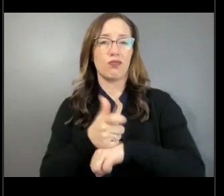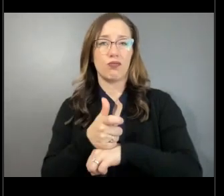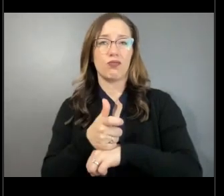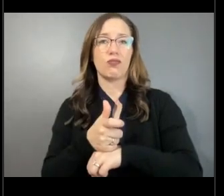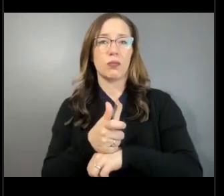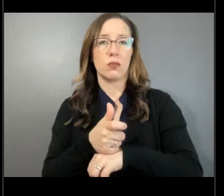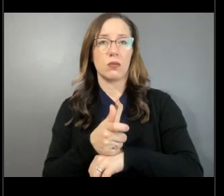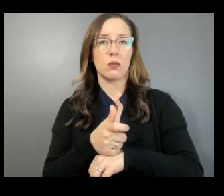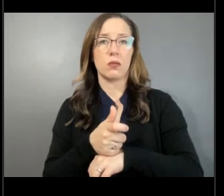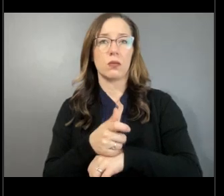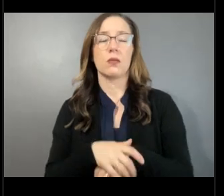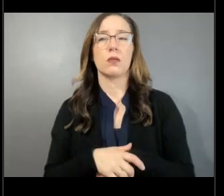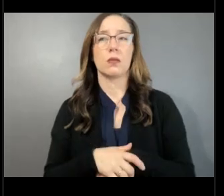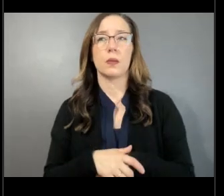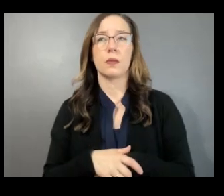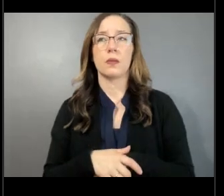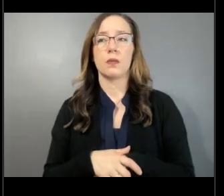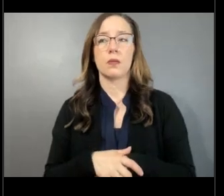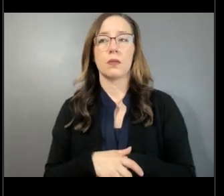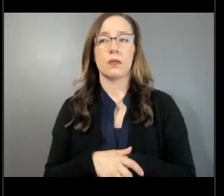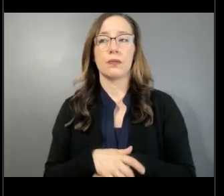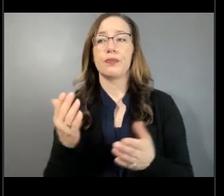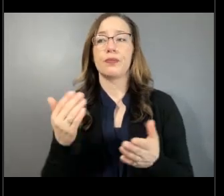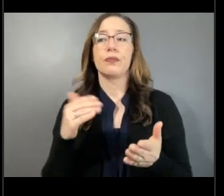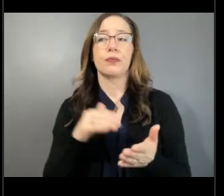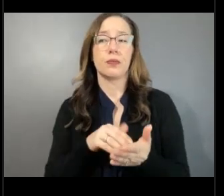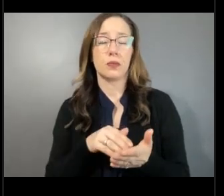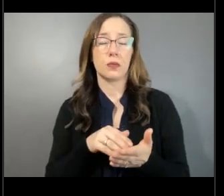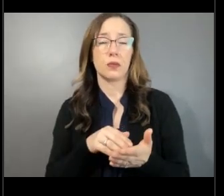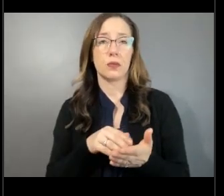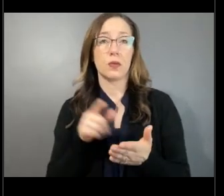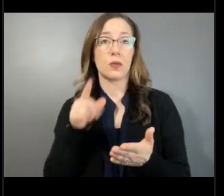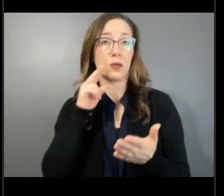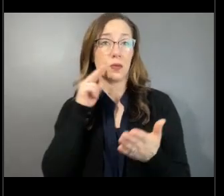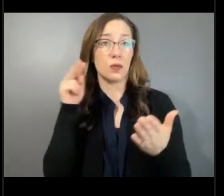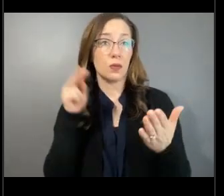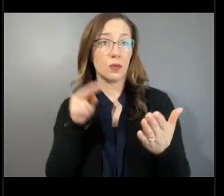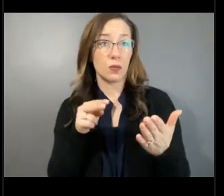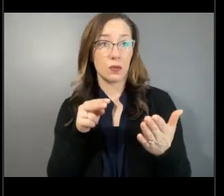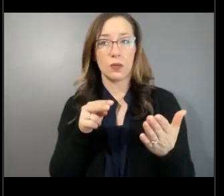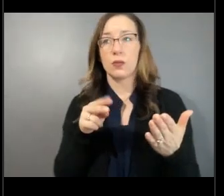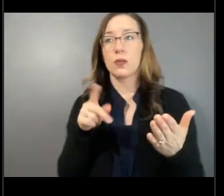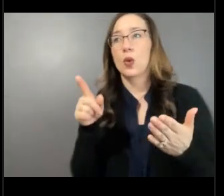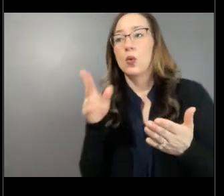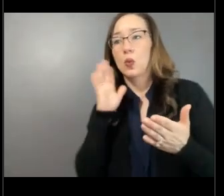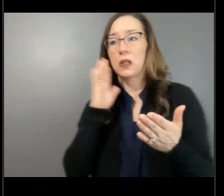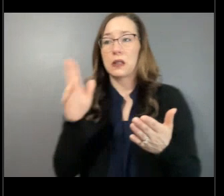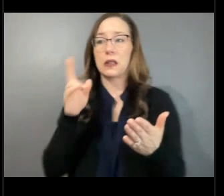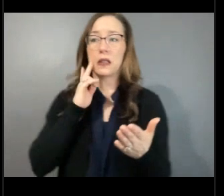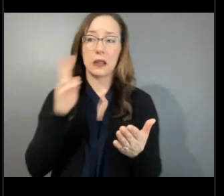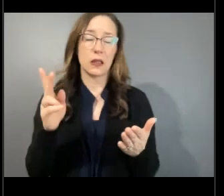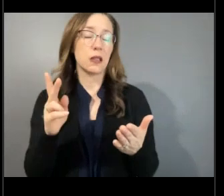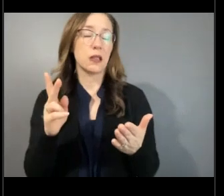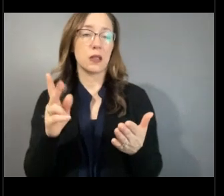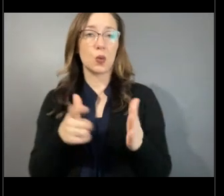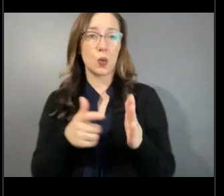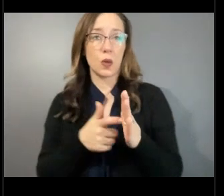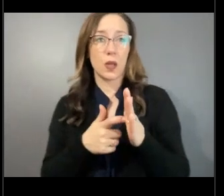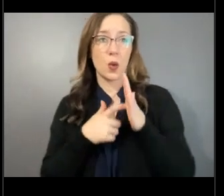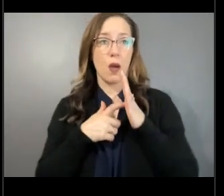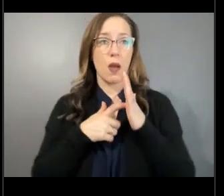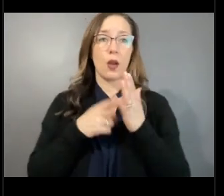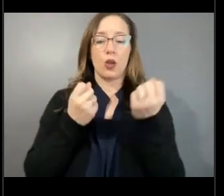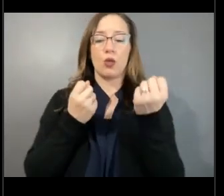unit. And again, like I said, if you look closely, you will see that the required